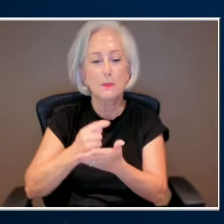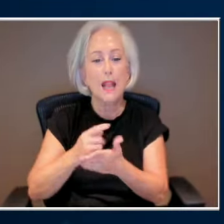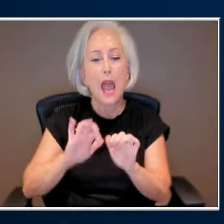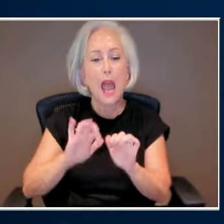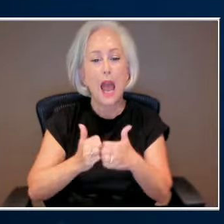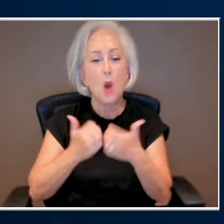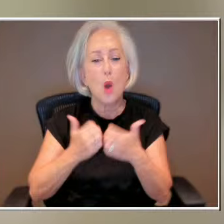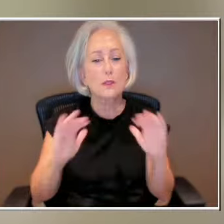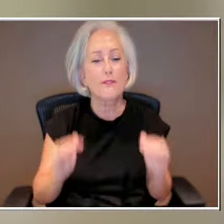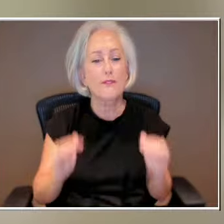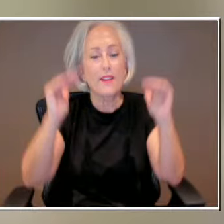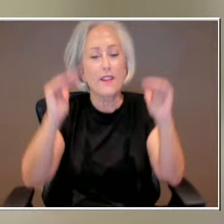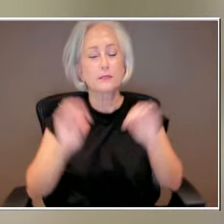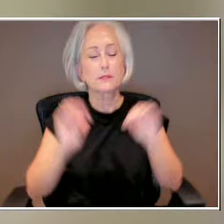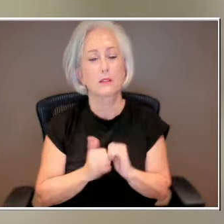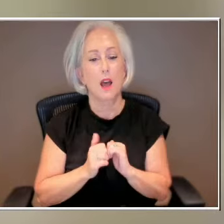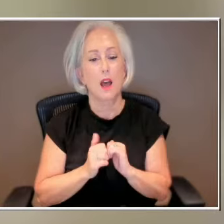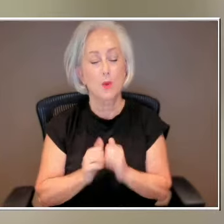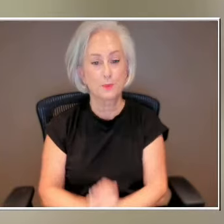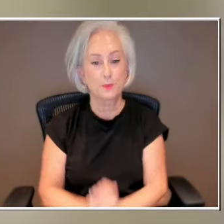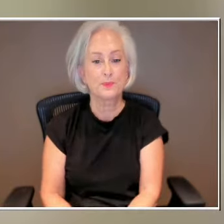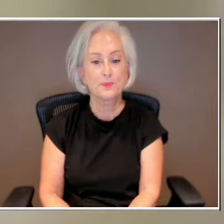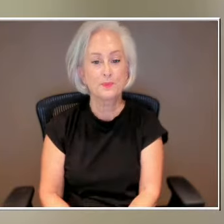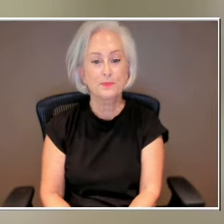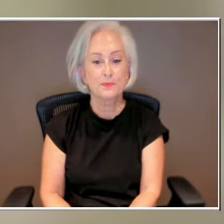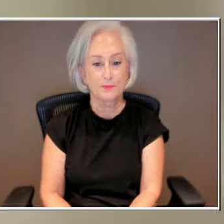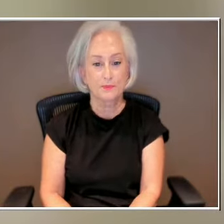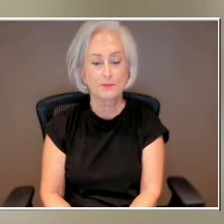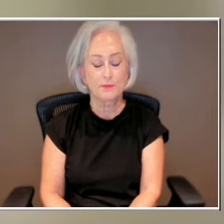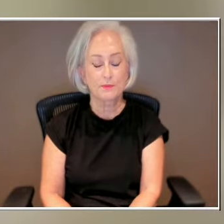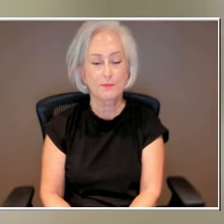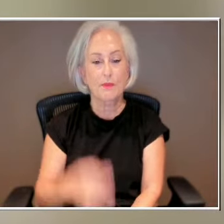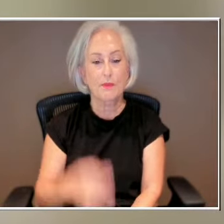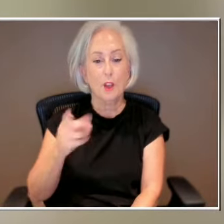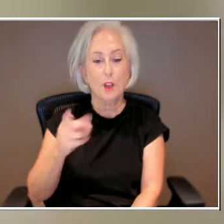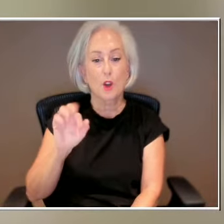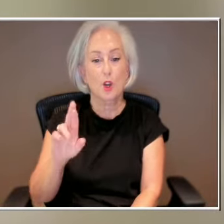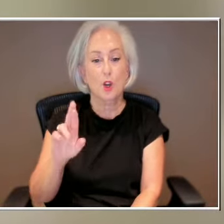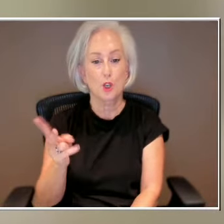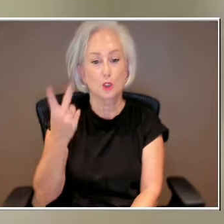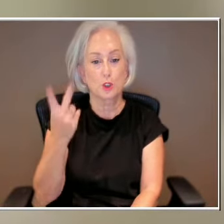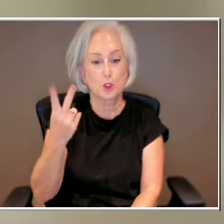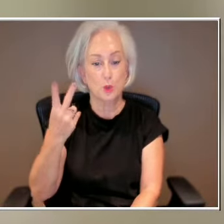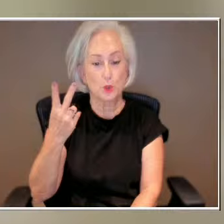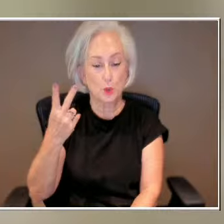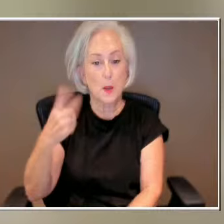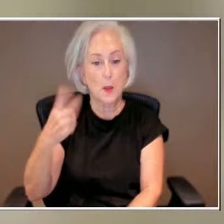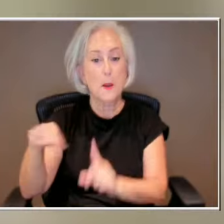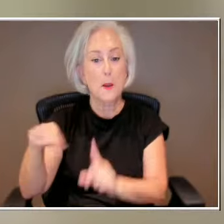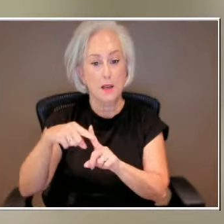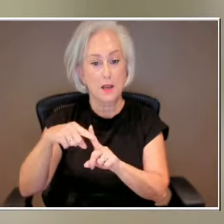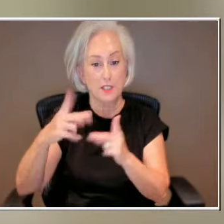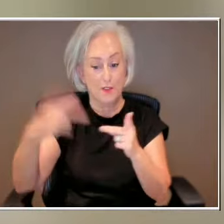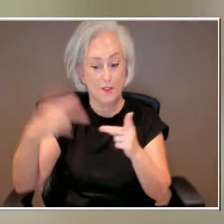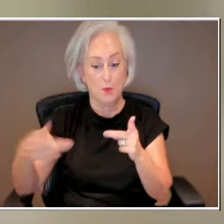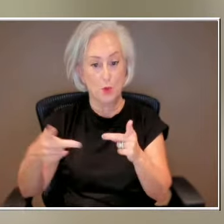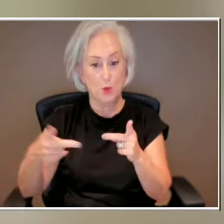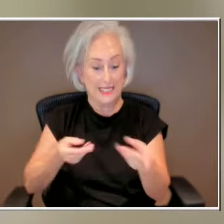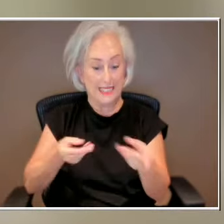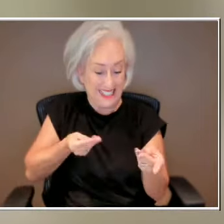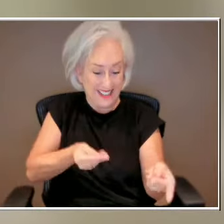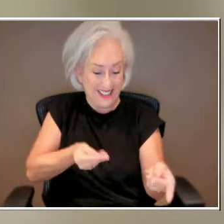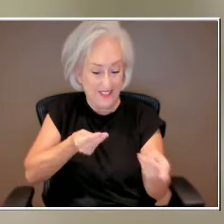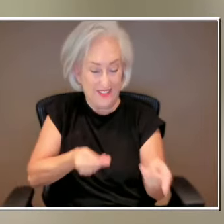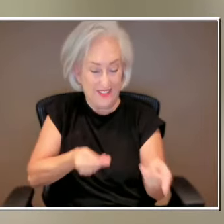So, as I said, having HER2 protein feed the cancer is a very powerful tool to feed the cancer, but it's also a